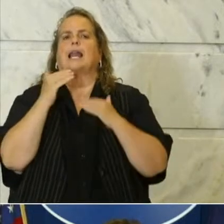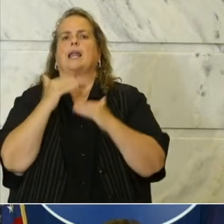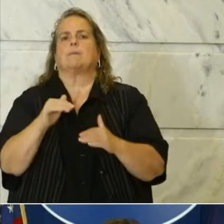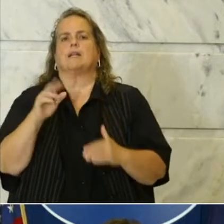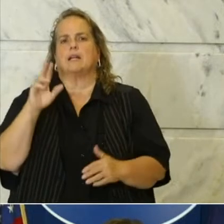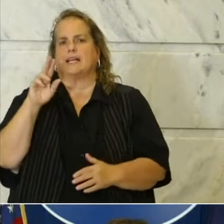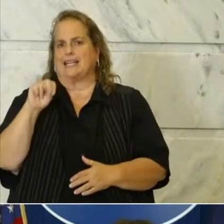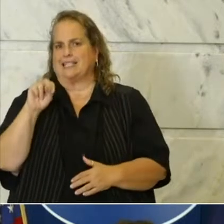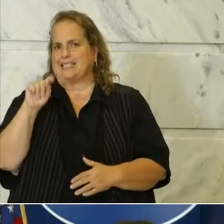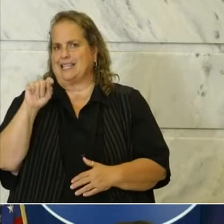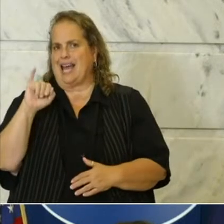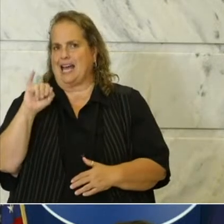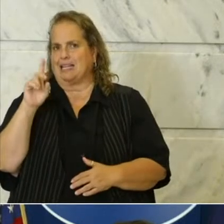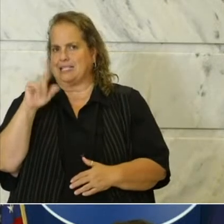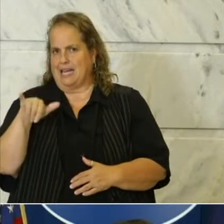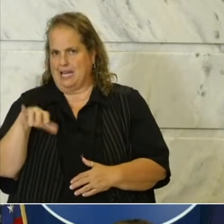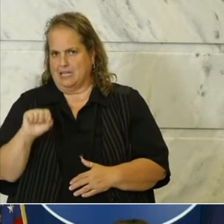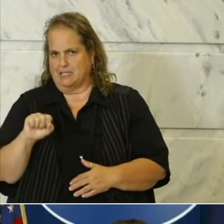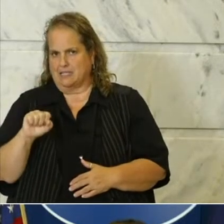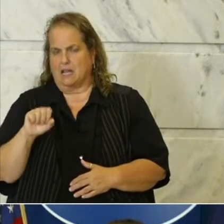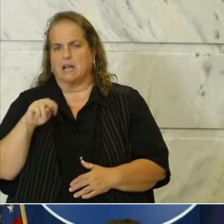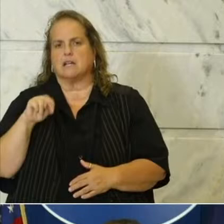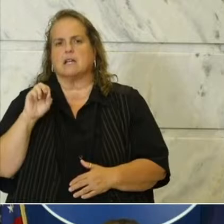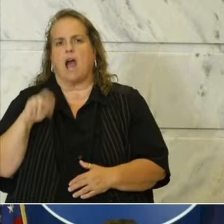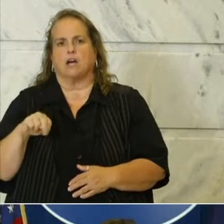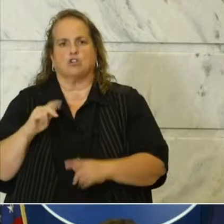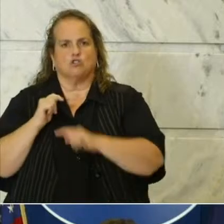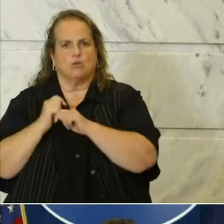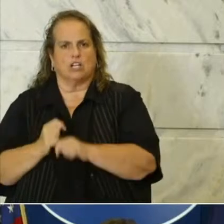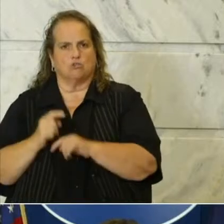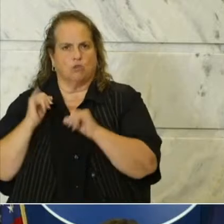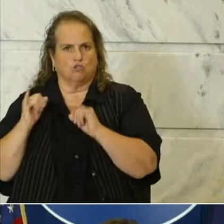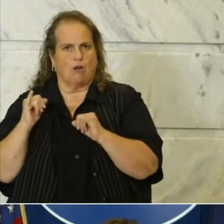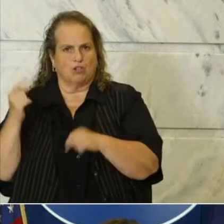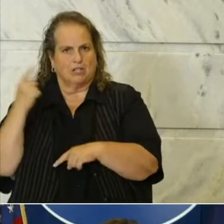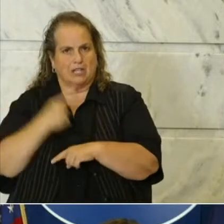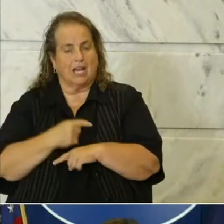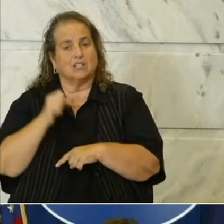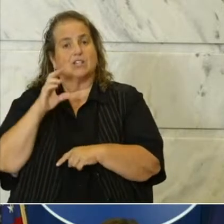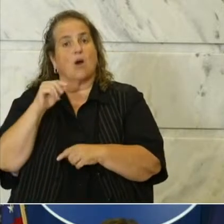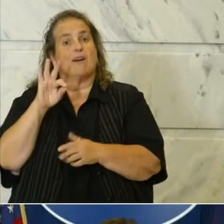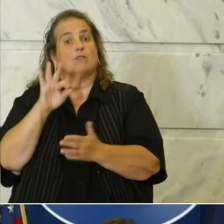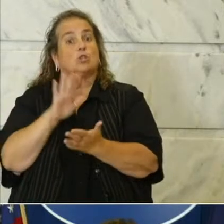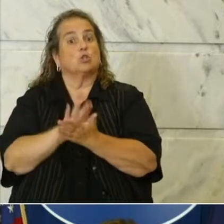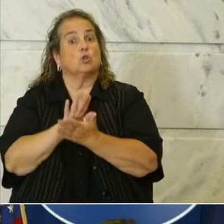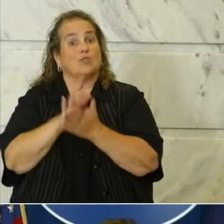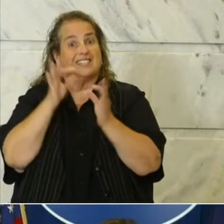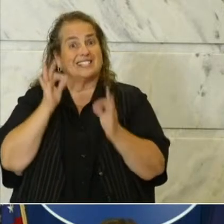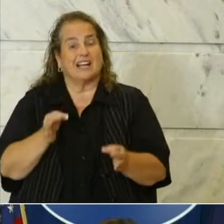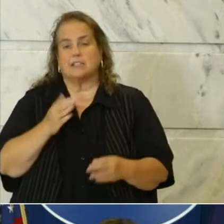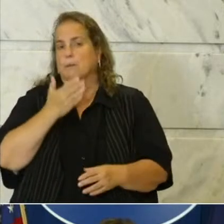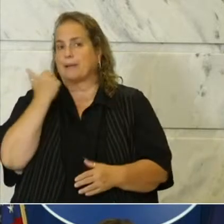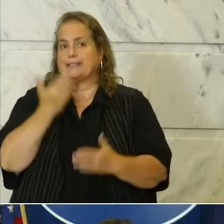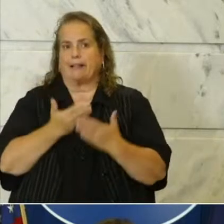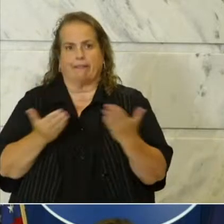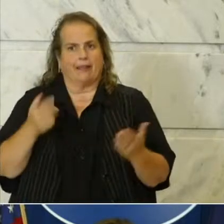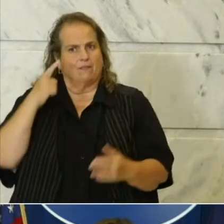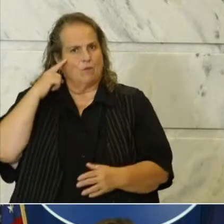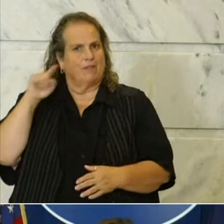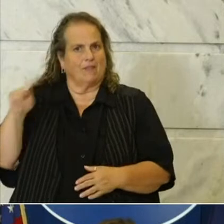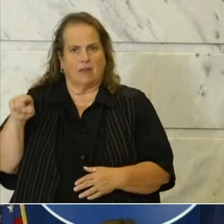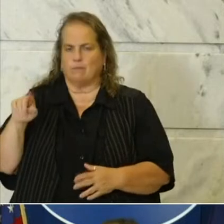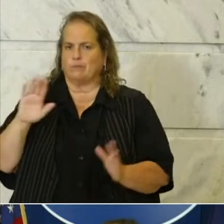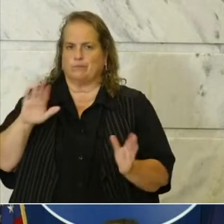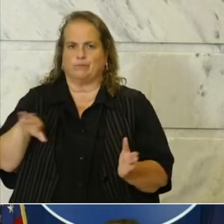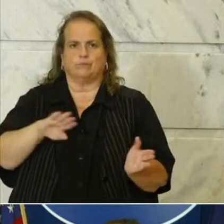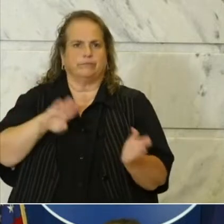NTI days or non-traditional instruction days. This is so that if schools decide that the best move for them is to go to full